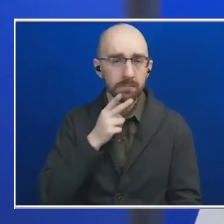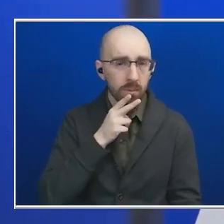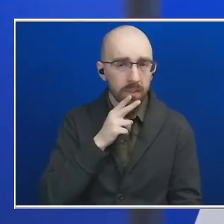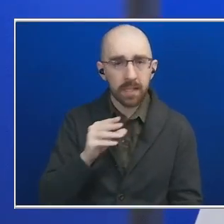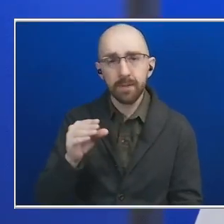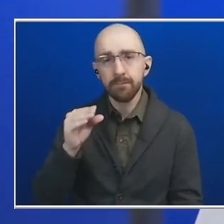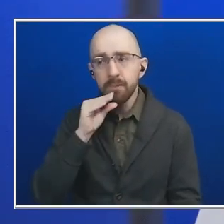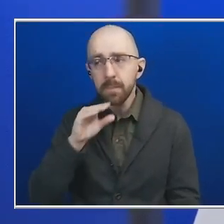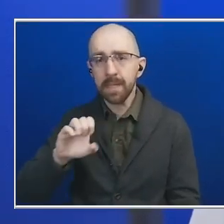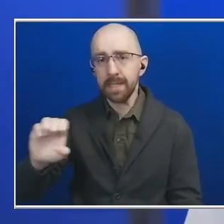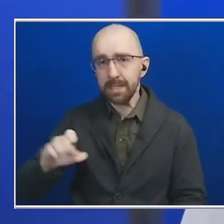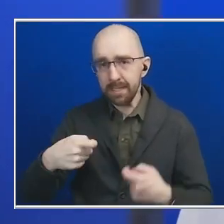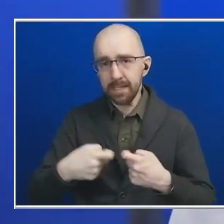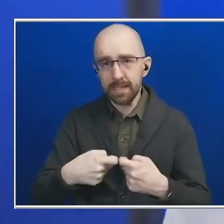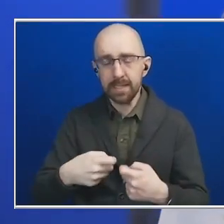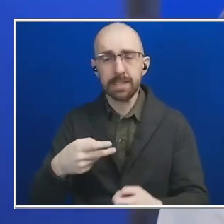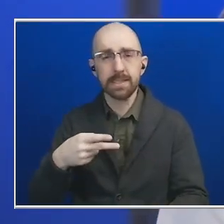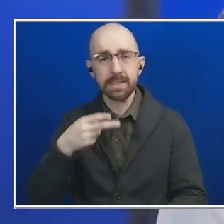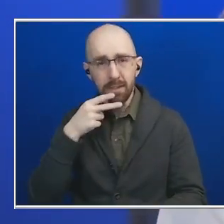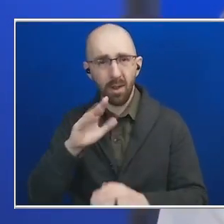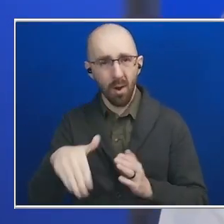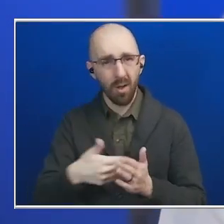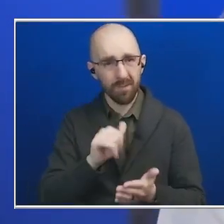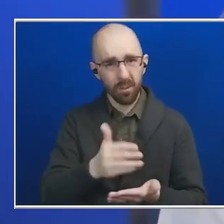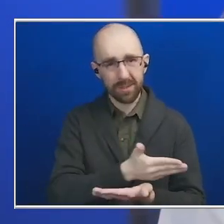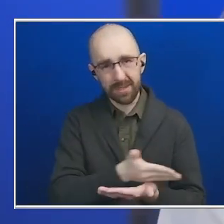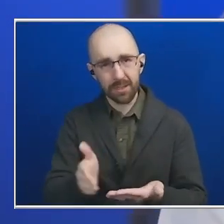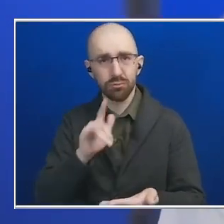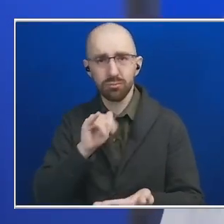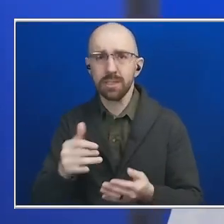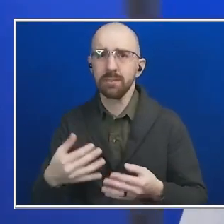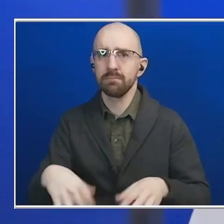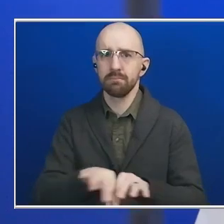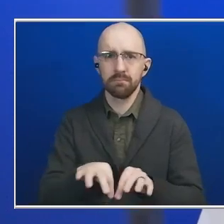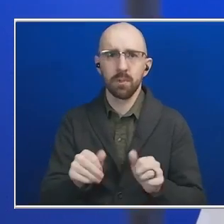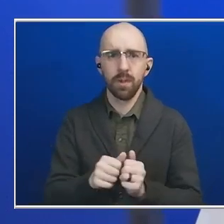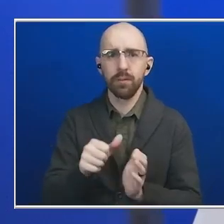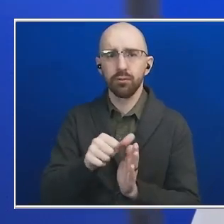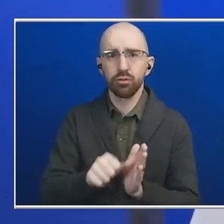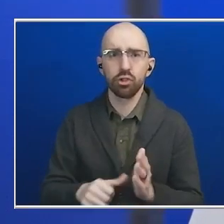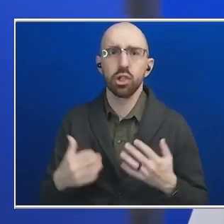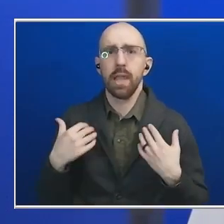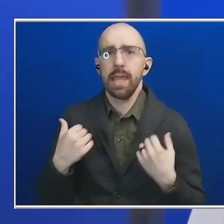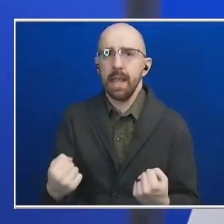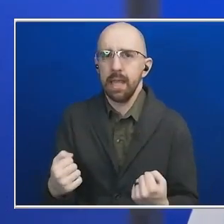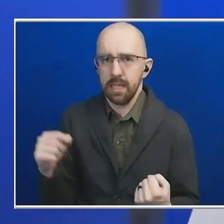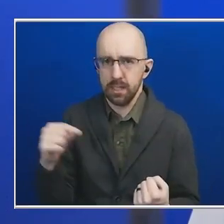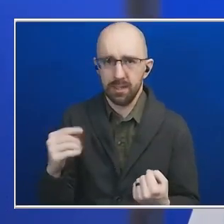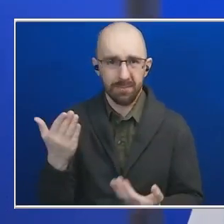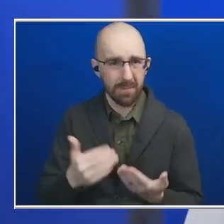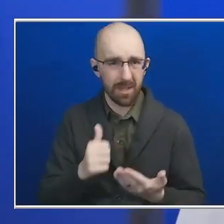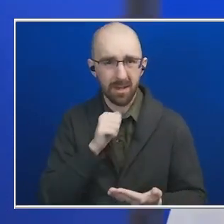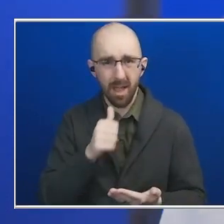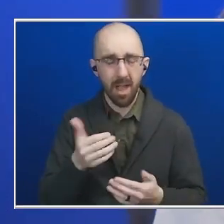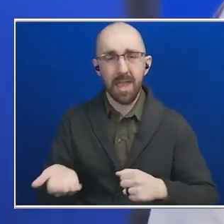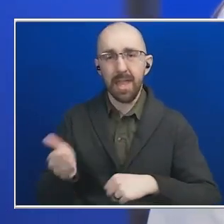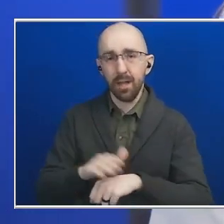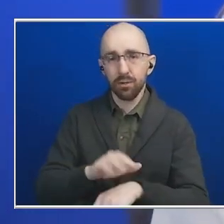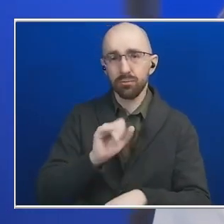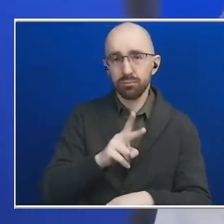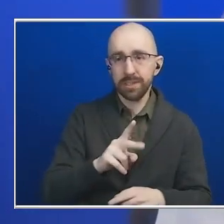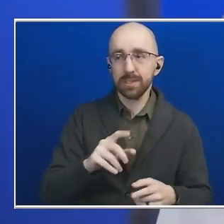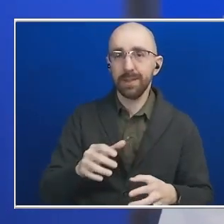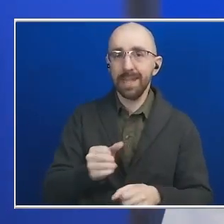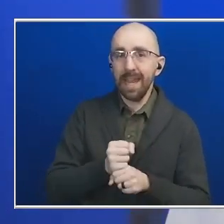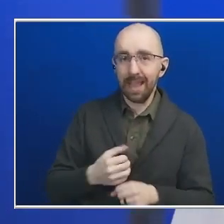e-cigarettes, all those things are actually really significant when it comes to surgical healing. So maybe not getting that increased risk of breast cancer, but when we see patients